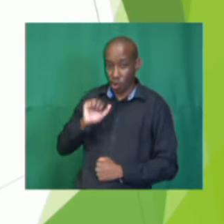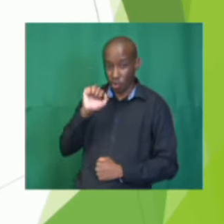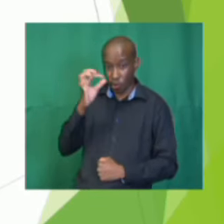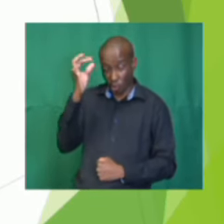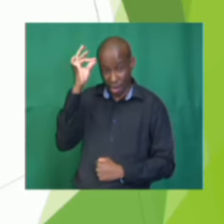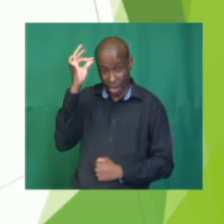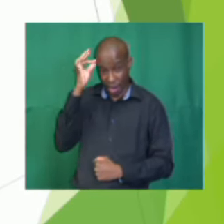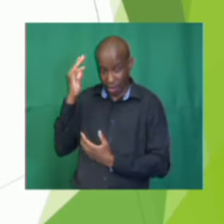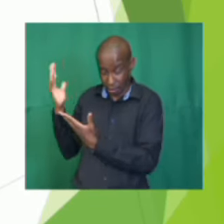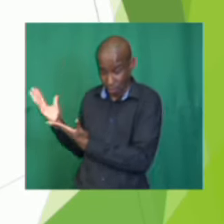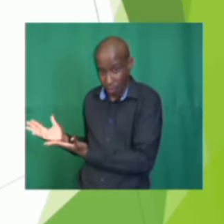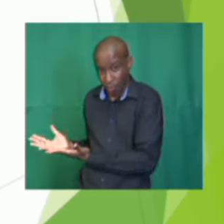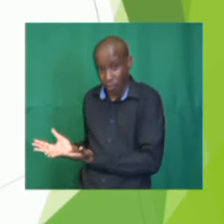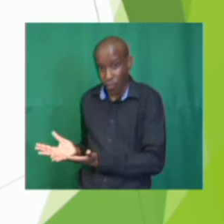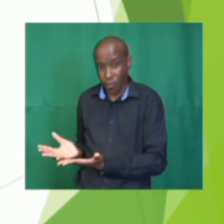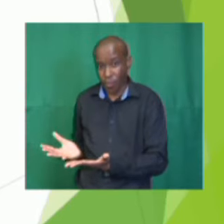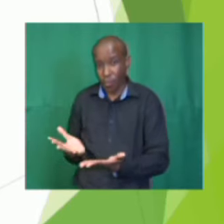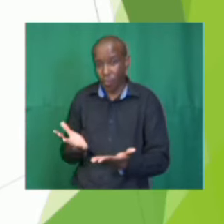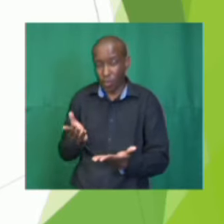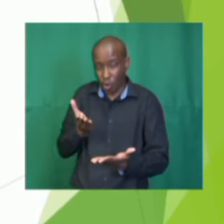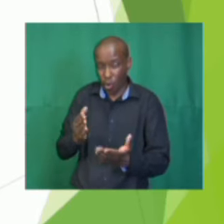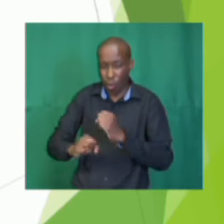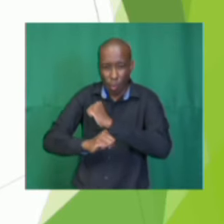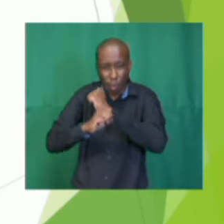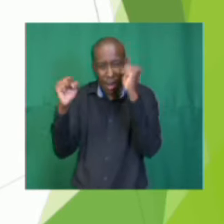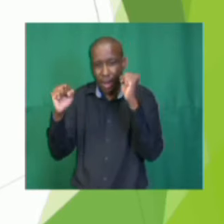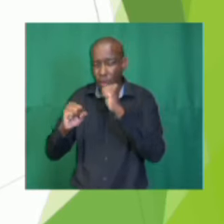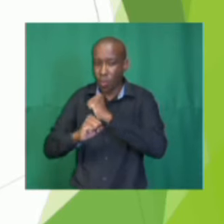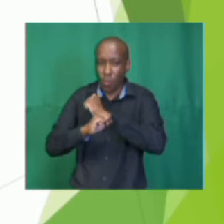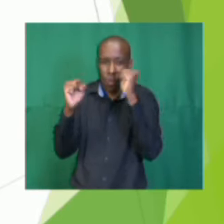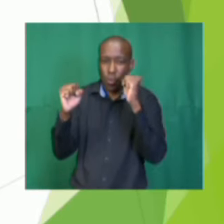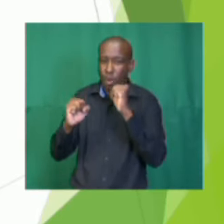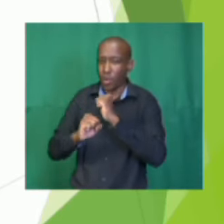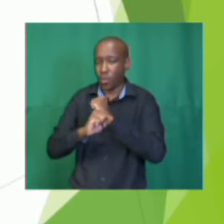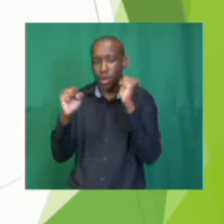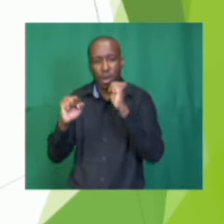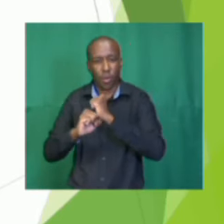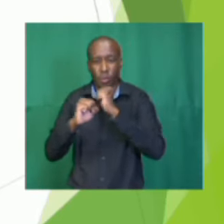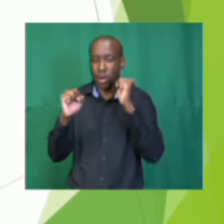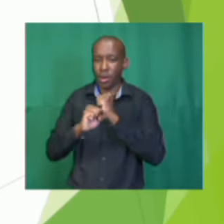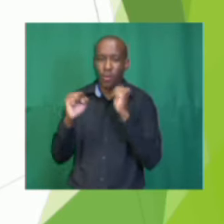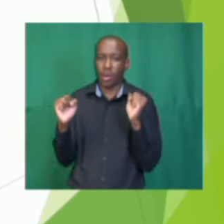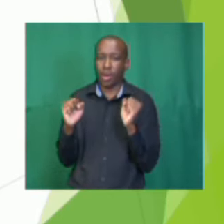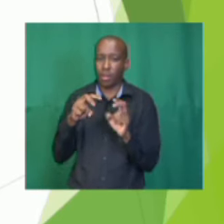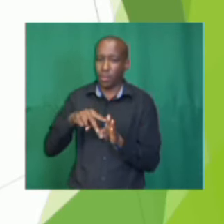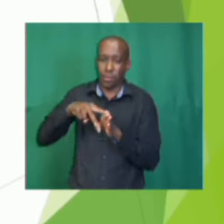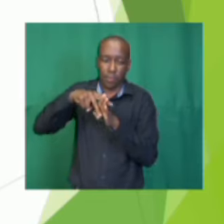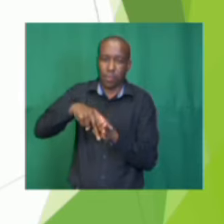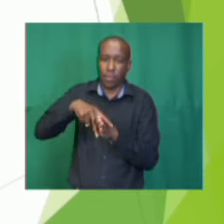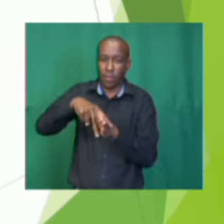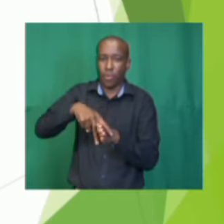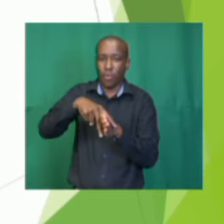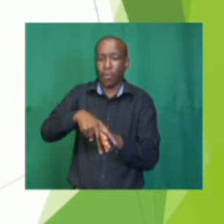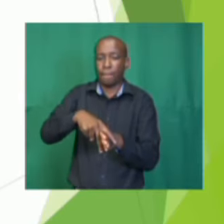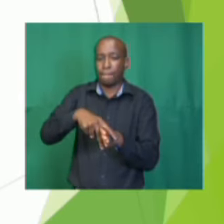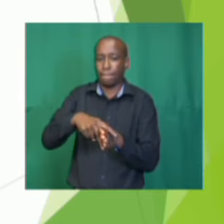you, triumphant and victorious is he, humble and riding." Yes,